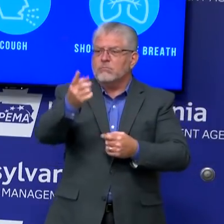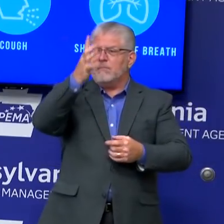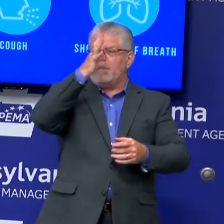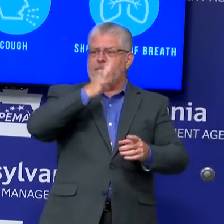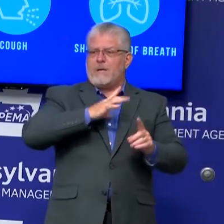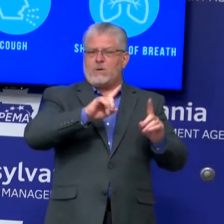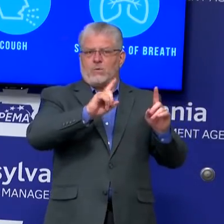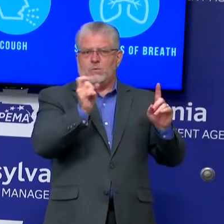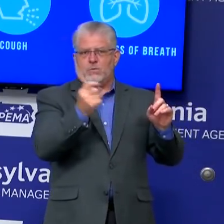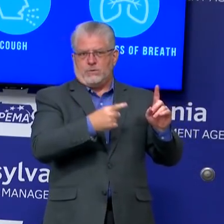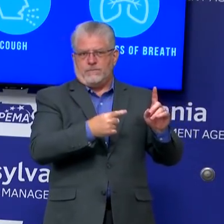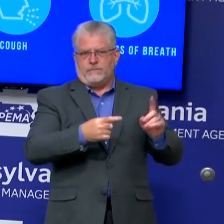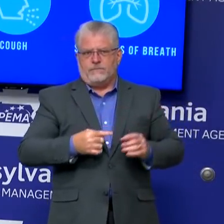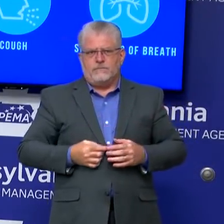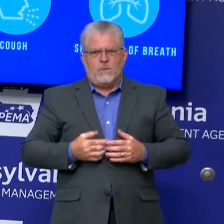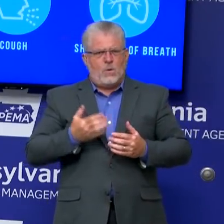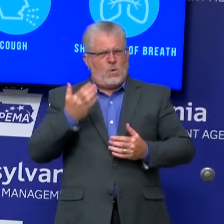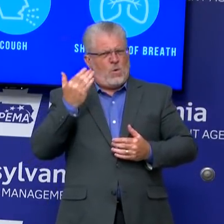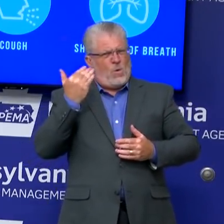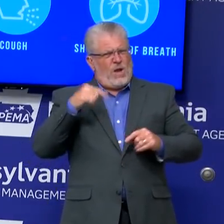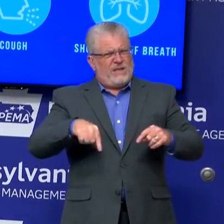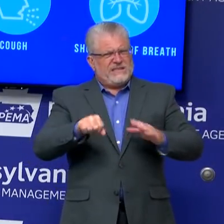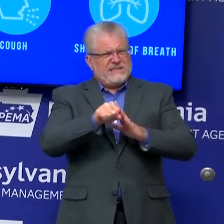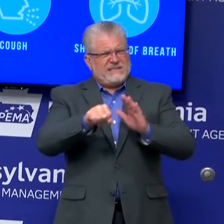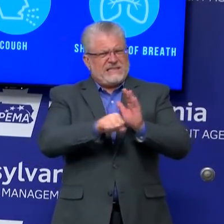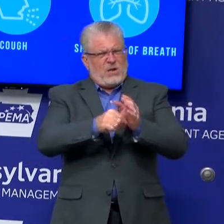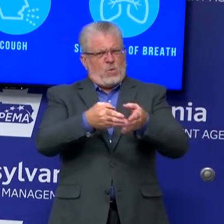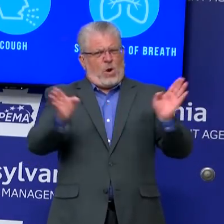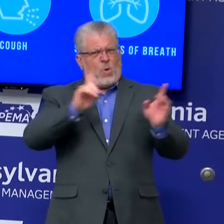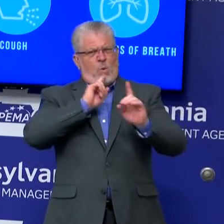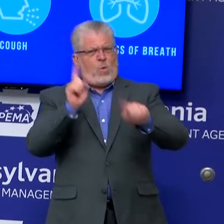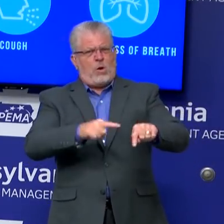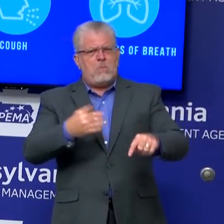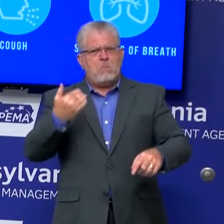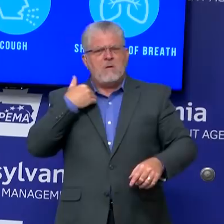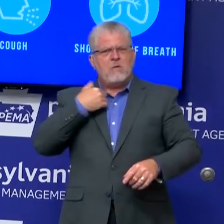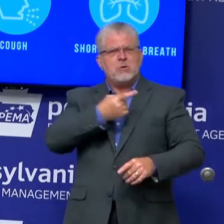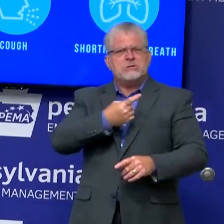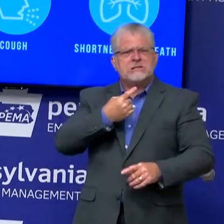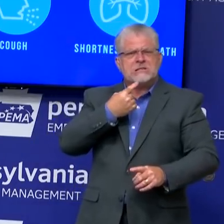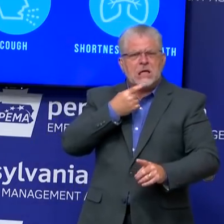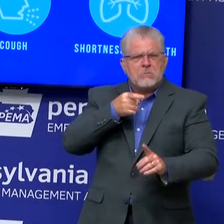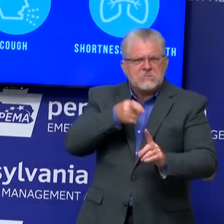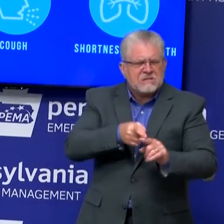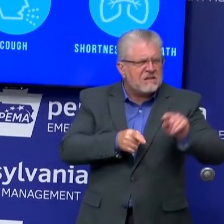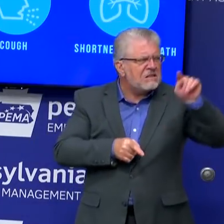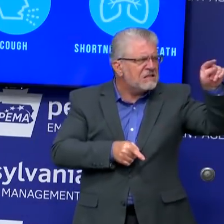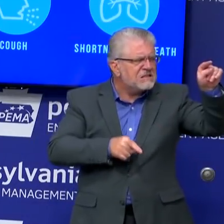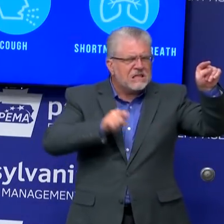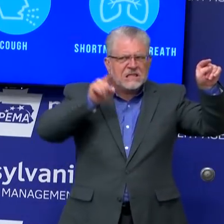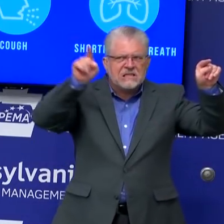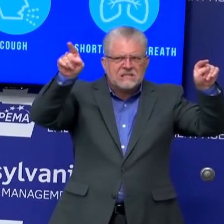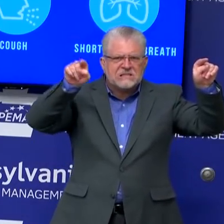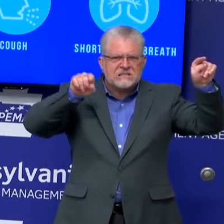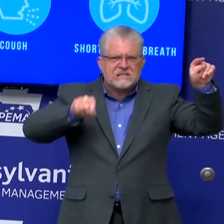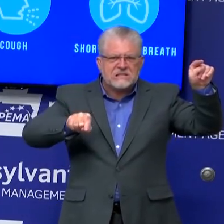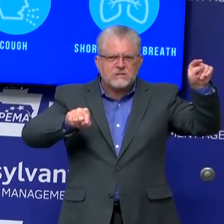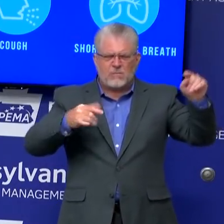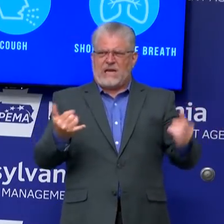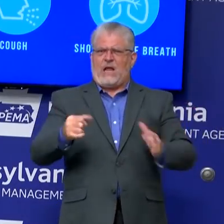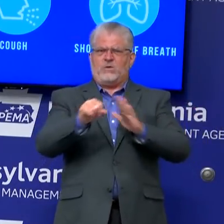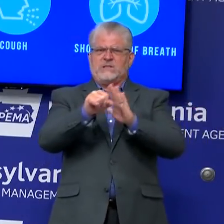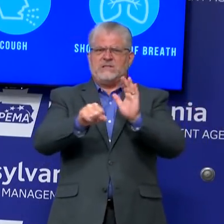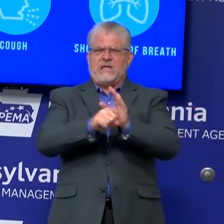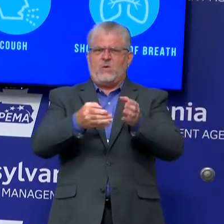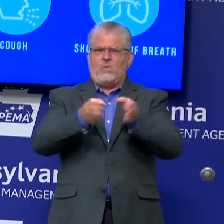why is this a statewide order after you previously stated that you were going to take a more targeted approach to counties that were seeing increase in